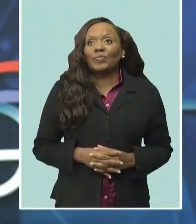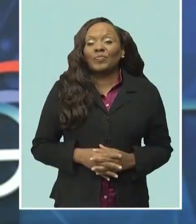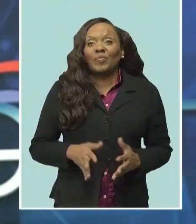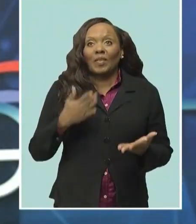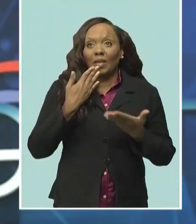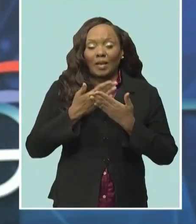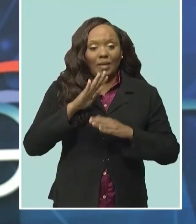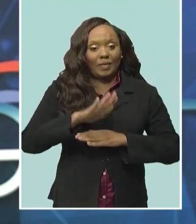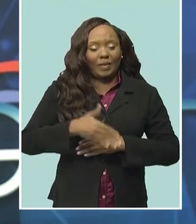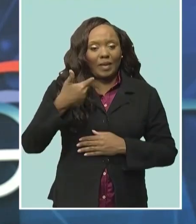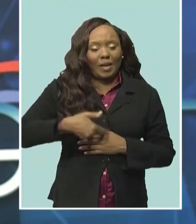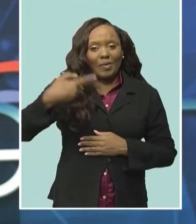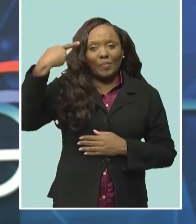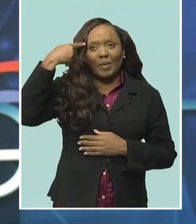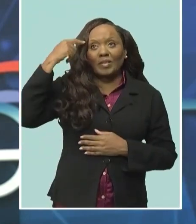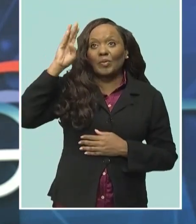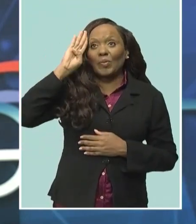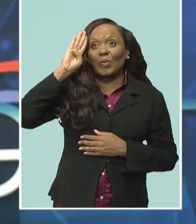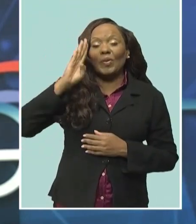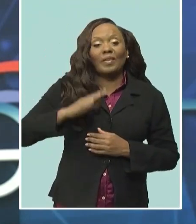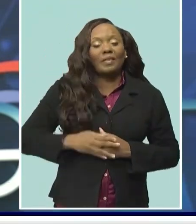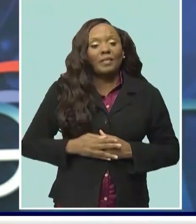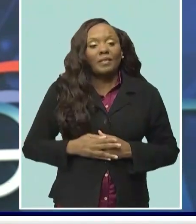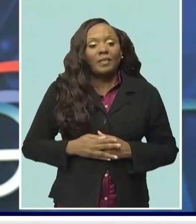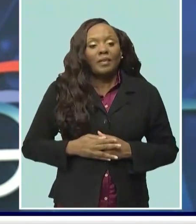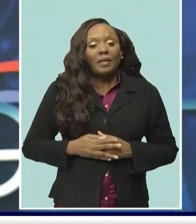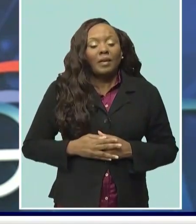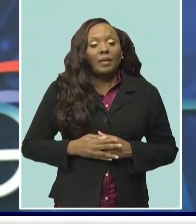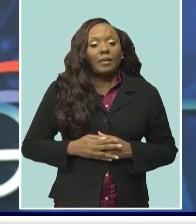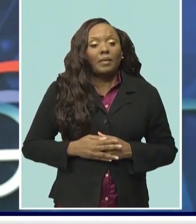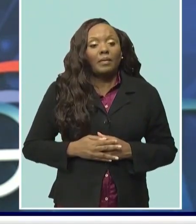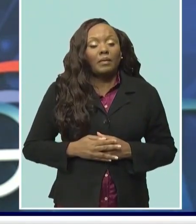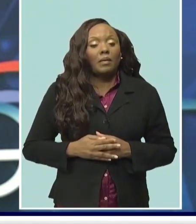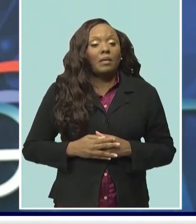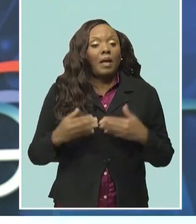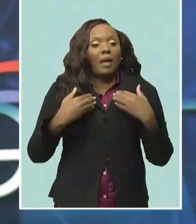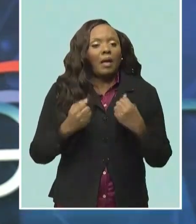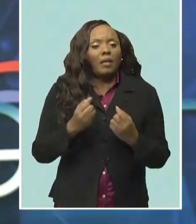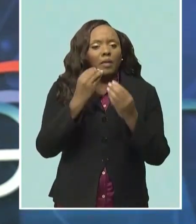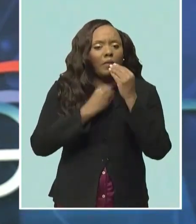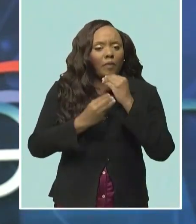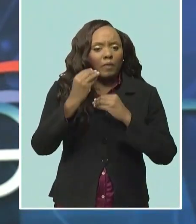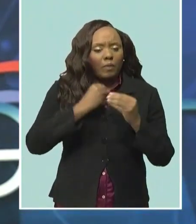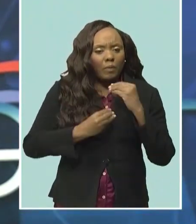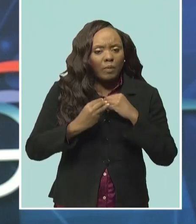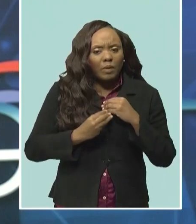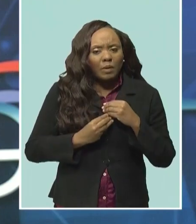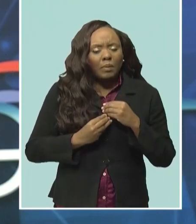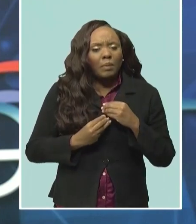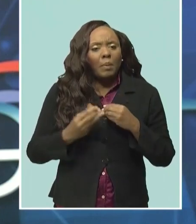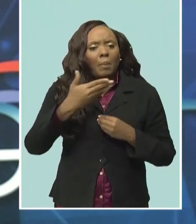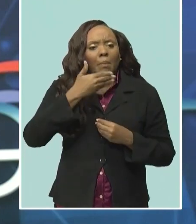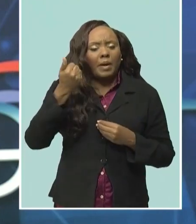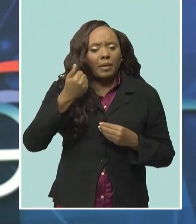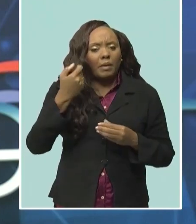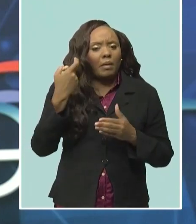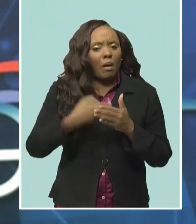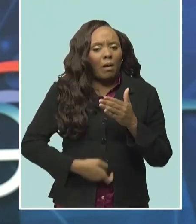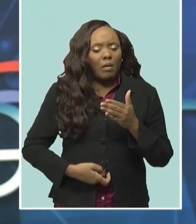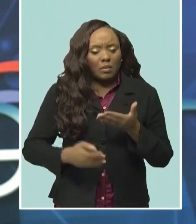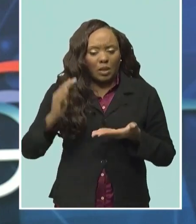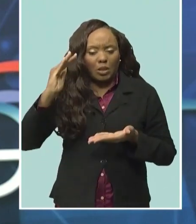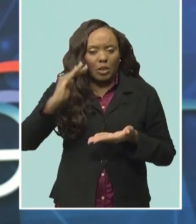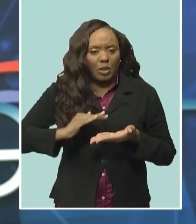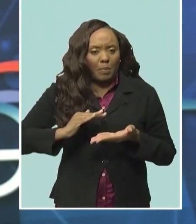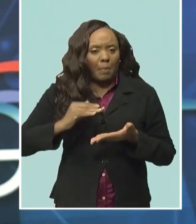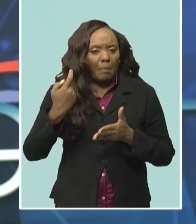Good evening, I'm Pearson Bowen. Making healthy food more affordable is one of the goals government is working with stakeholders to